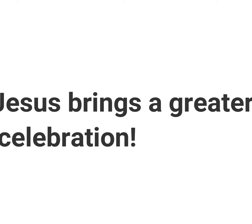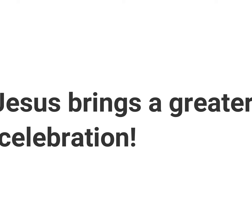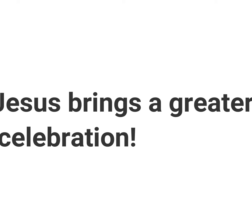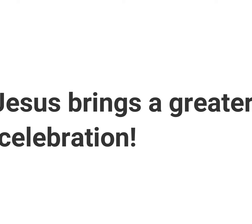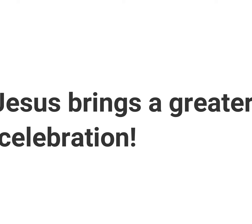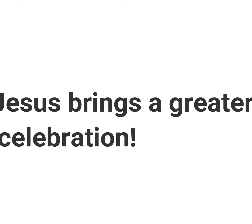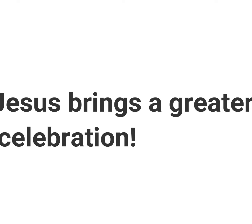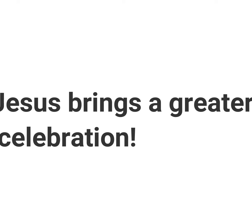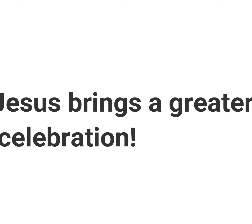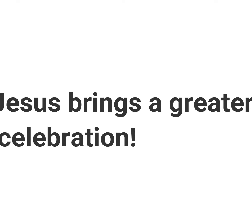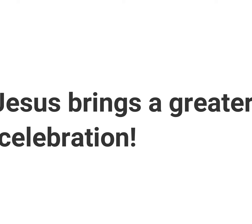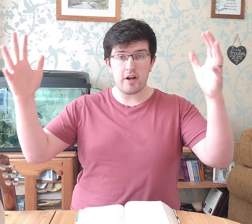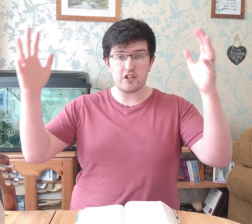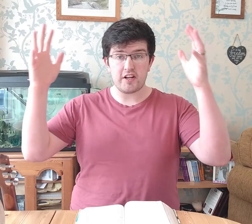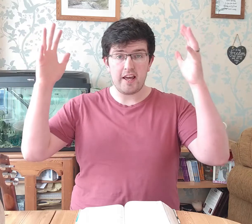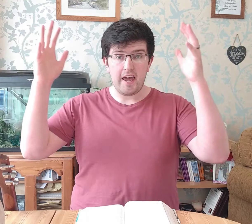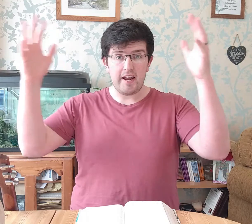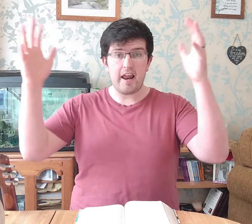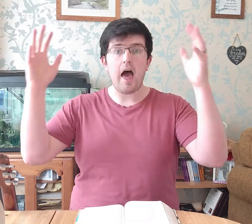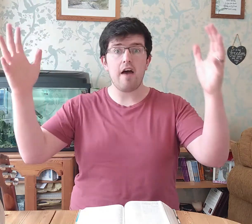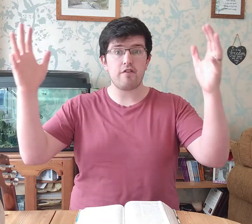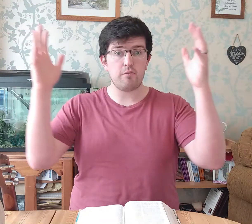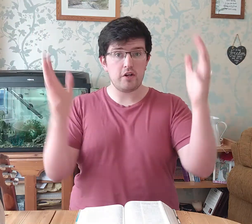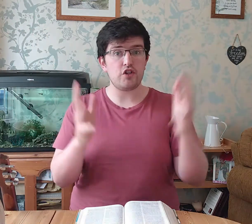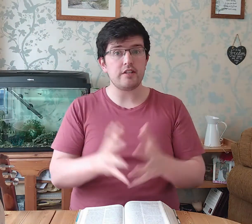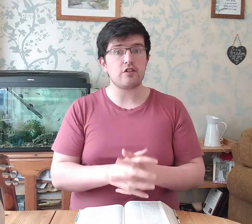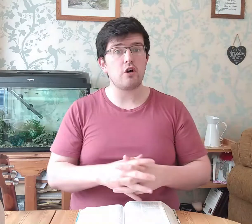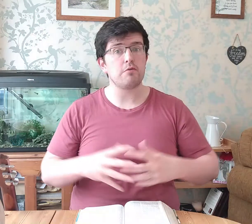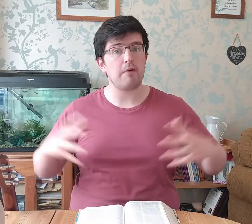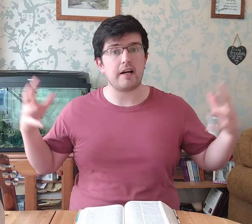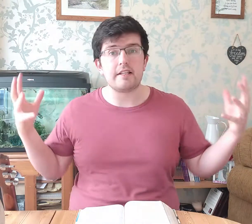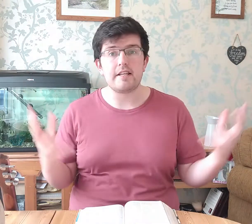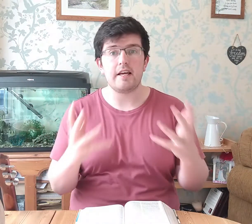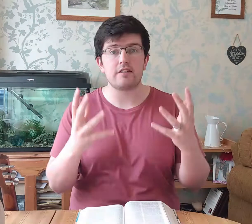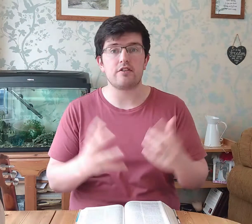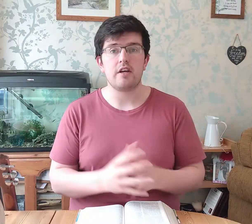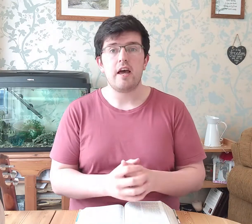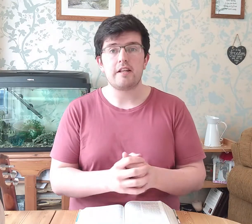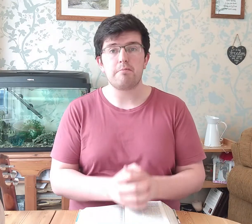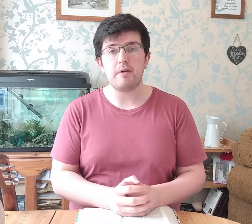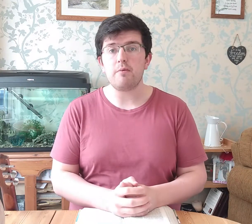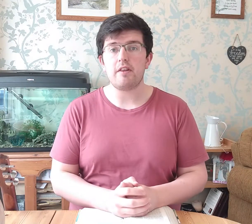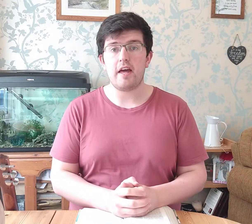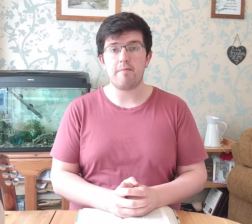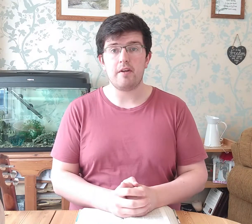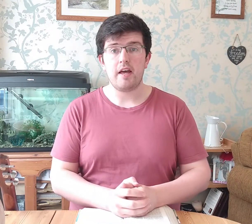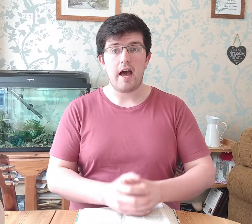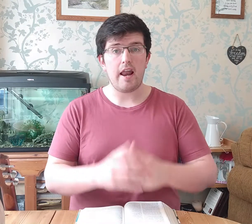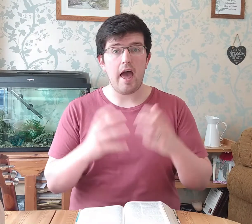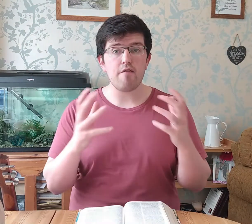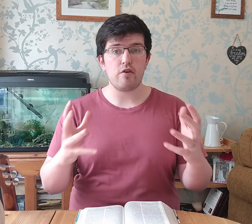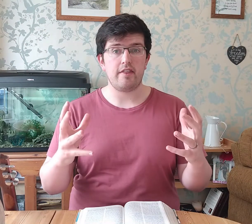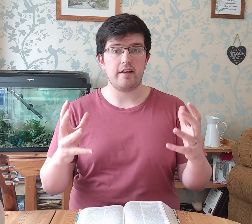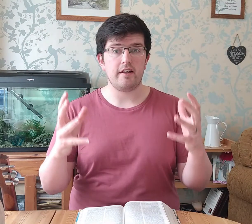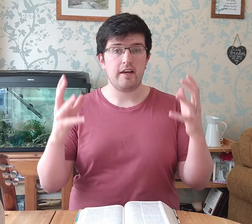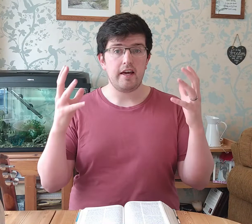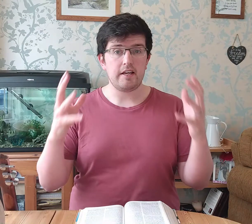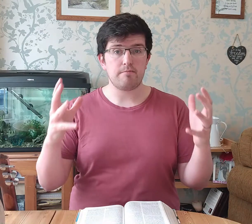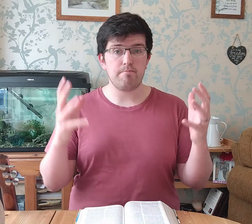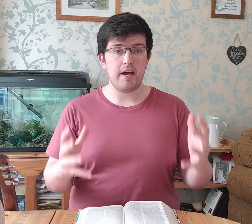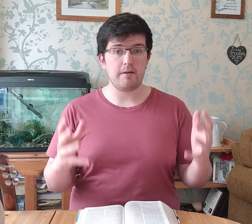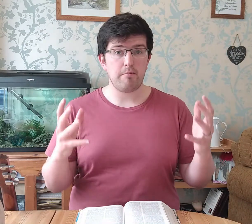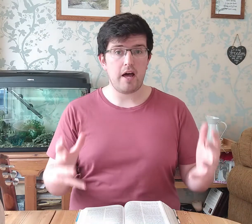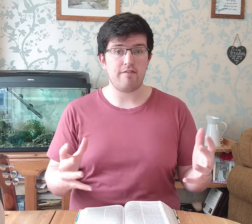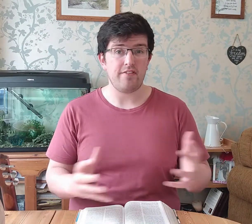to, but a greater celebration in heaven when Jesus comes back and takes us to be with him and everything